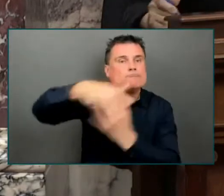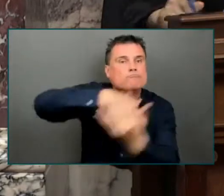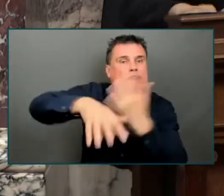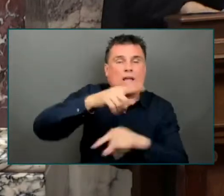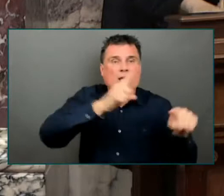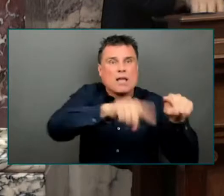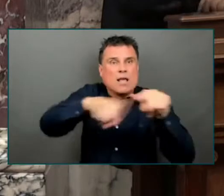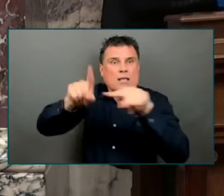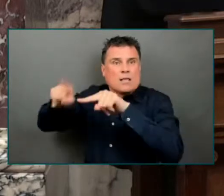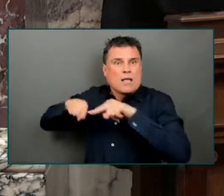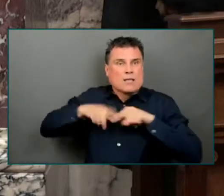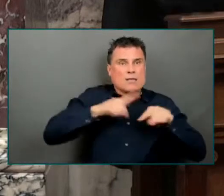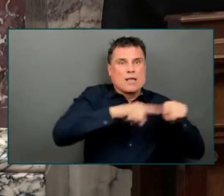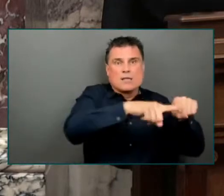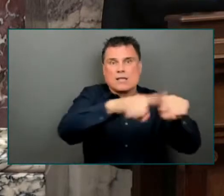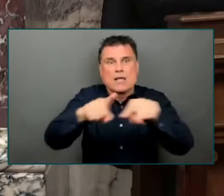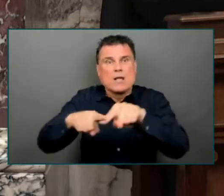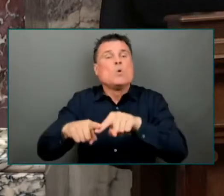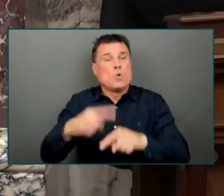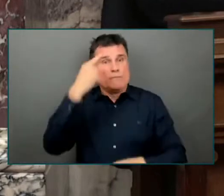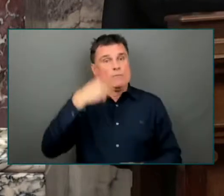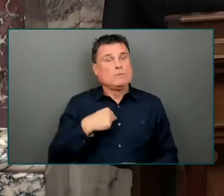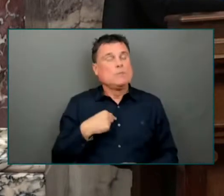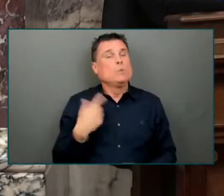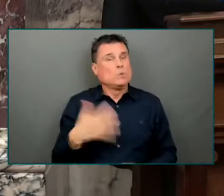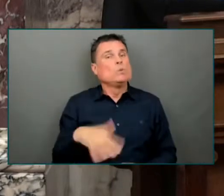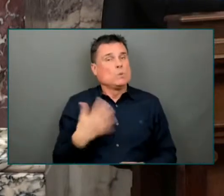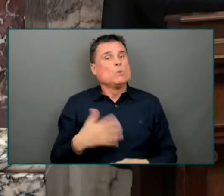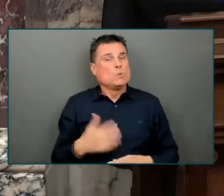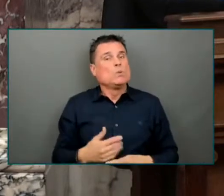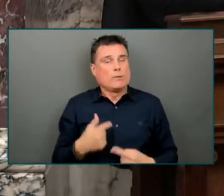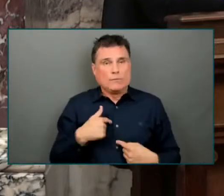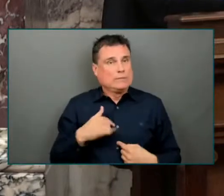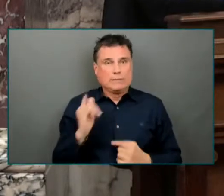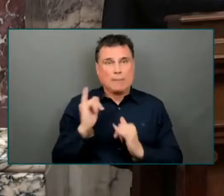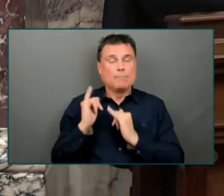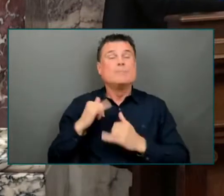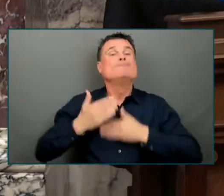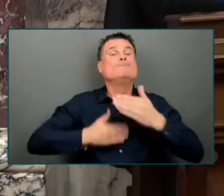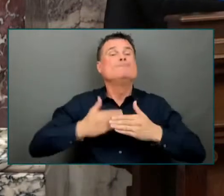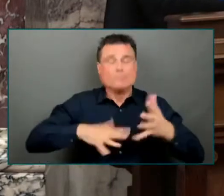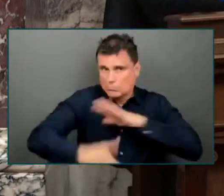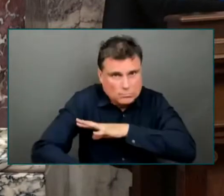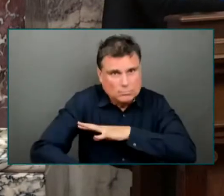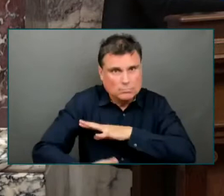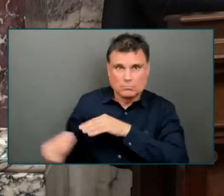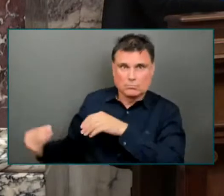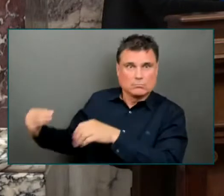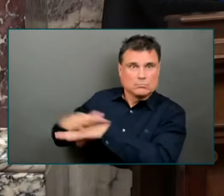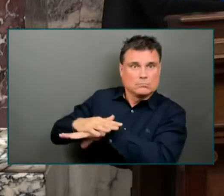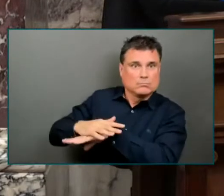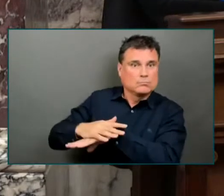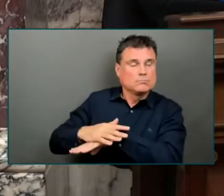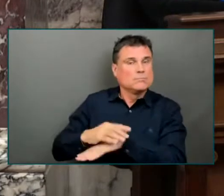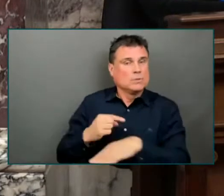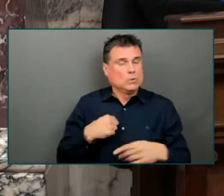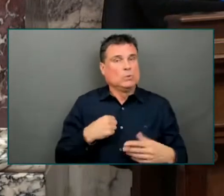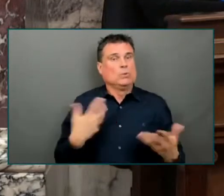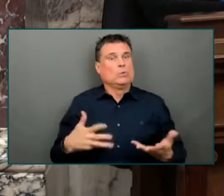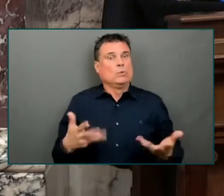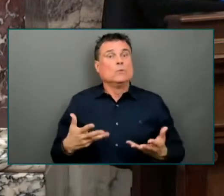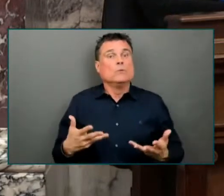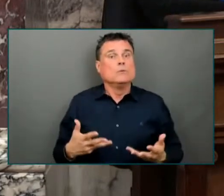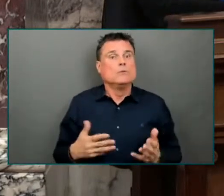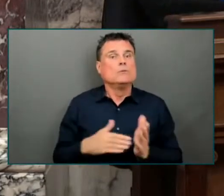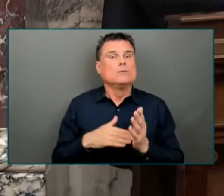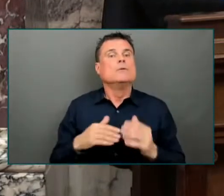like this when my own world changed after a sudden cancer diagnosis 15 years ago. I remember feeling overwhelmed